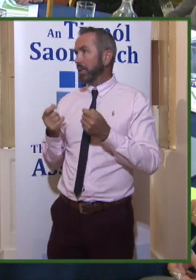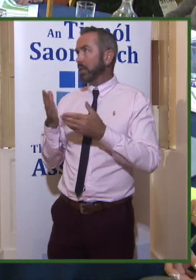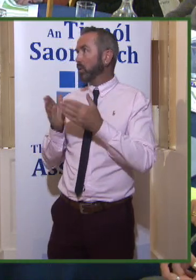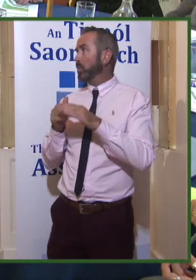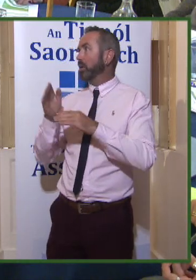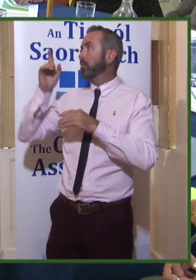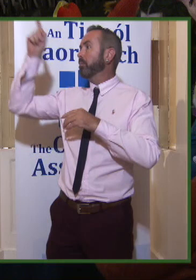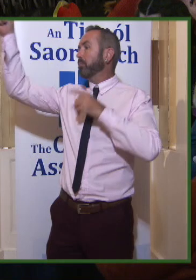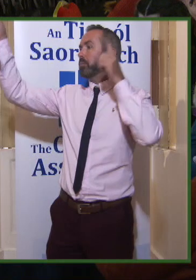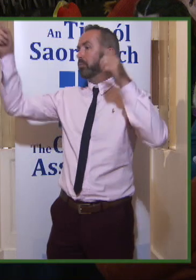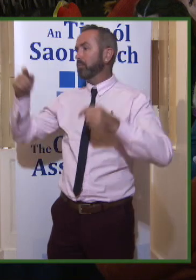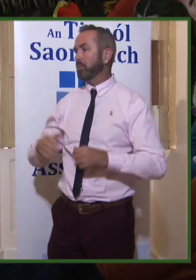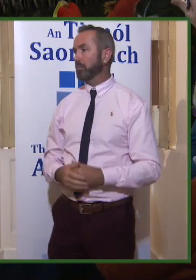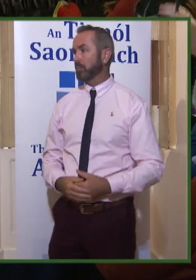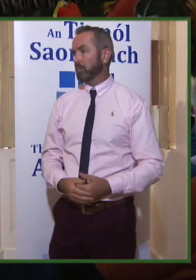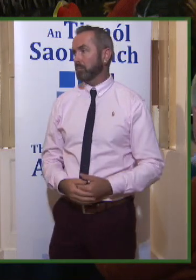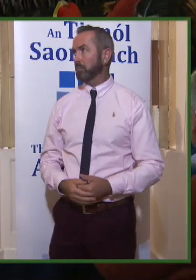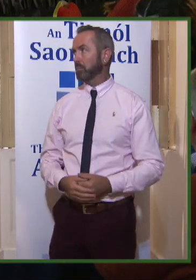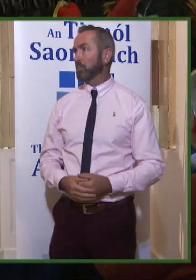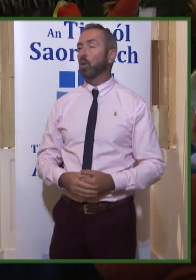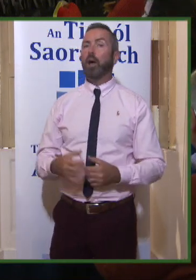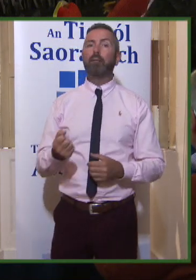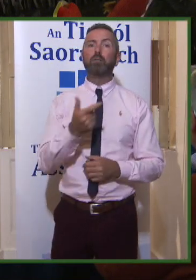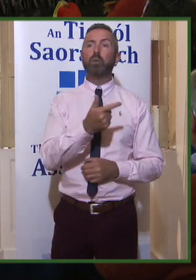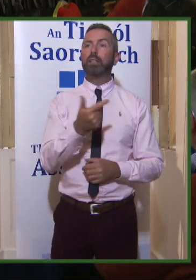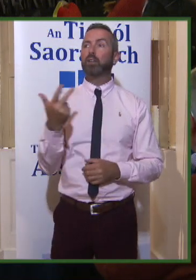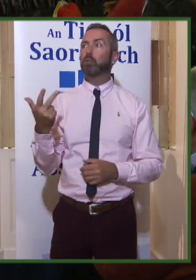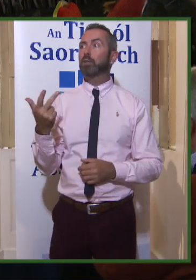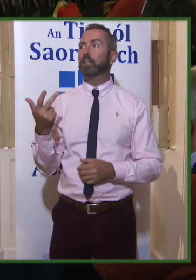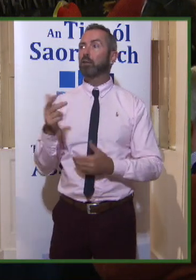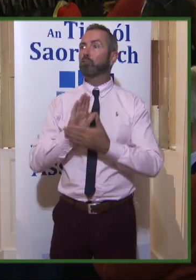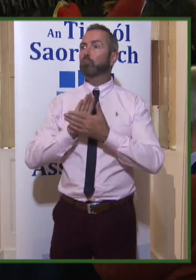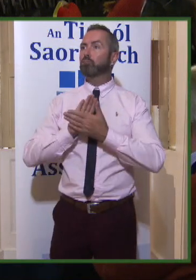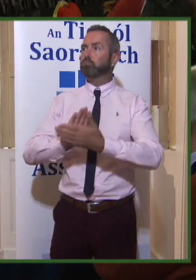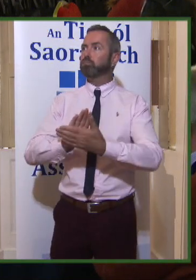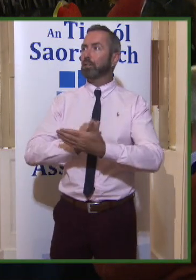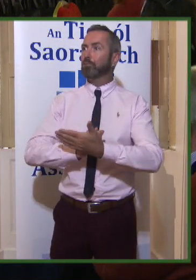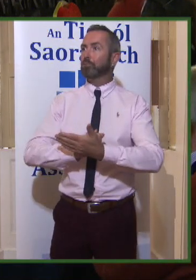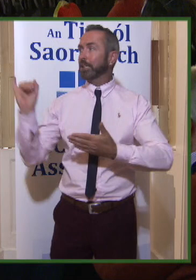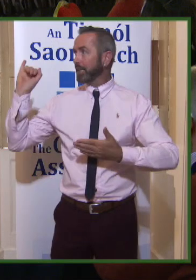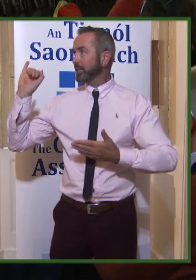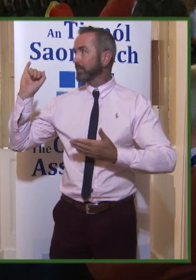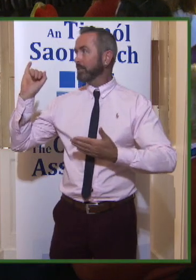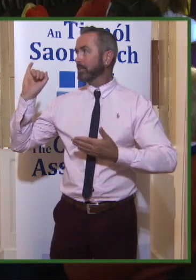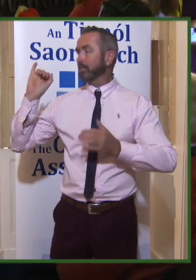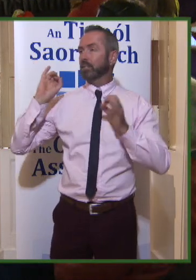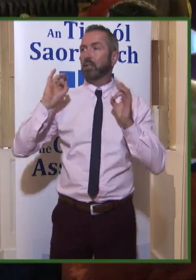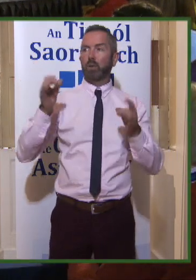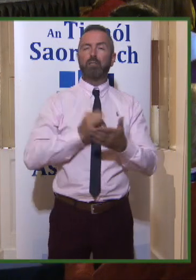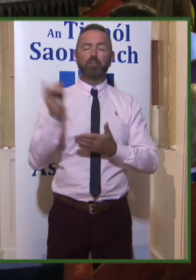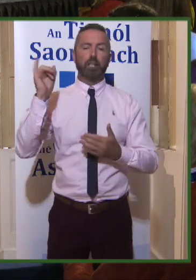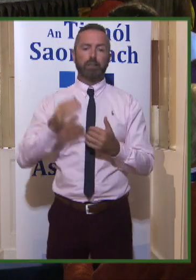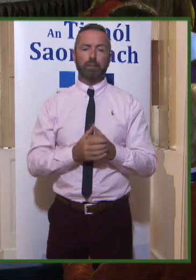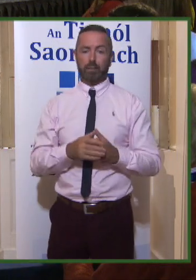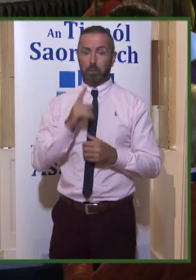Many? 23. Okay. So it's rejected. Yeah. Can I just say? I mean, it's and again, it's a matter